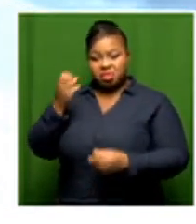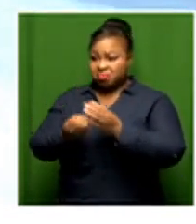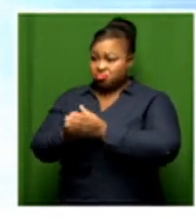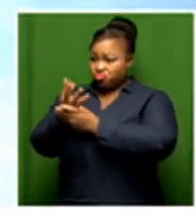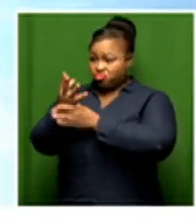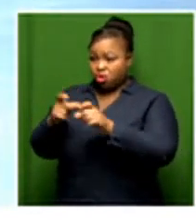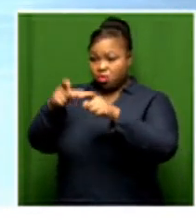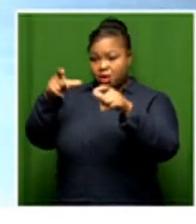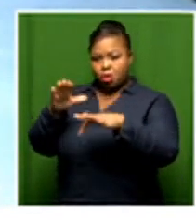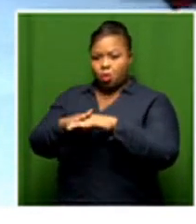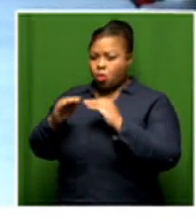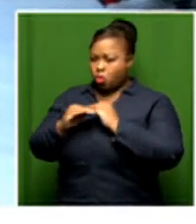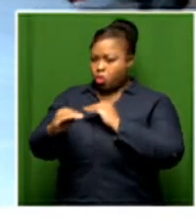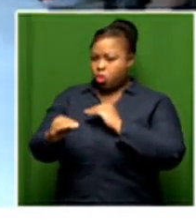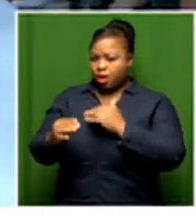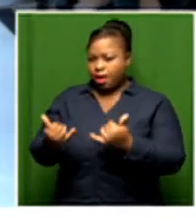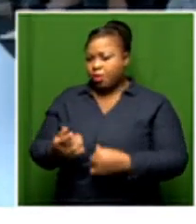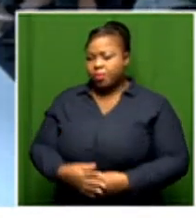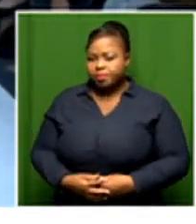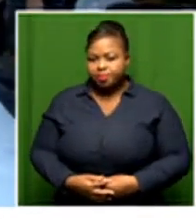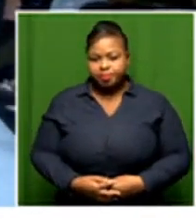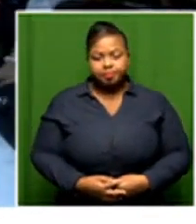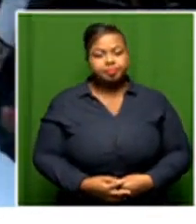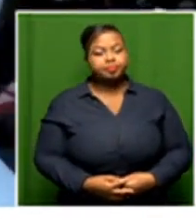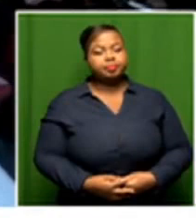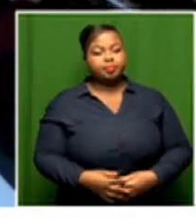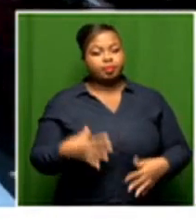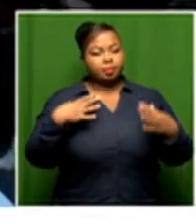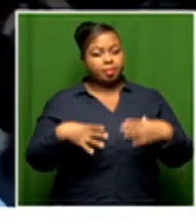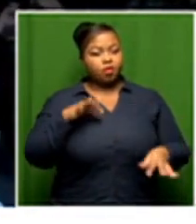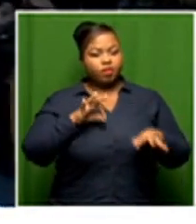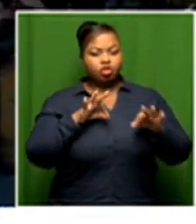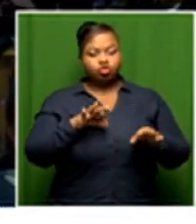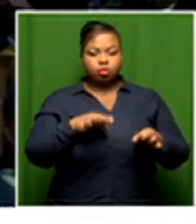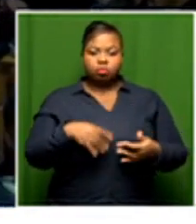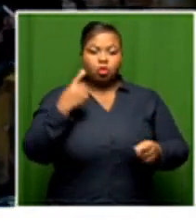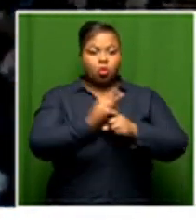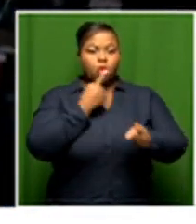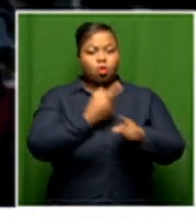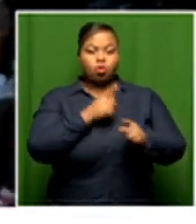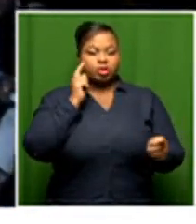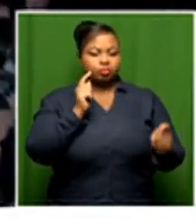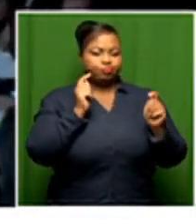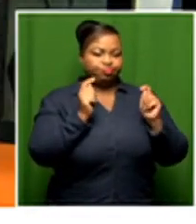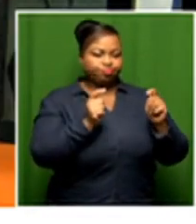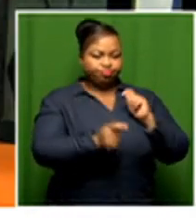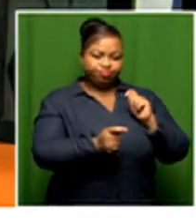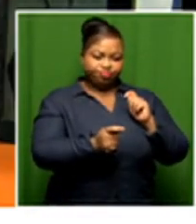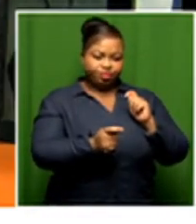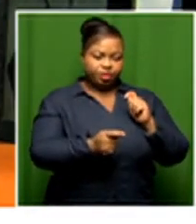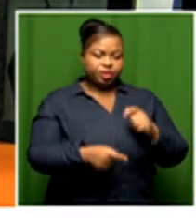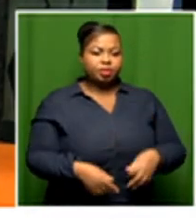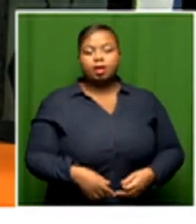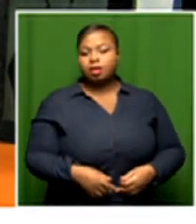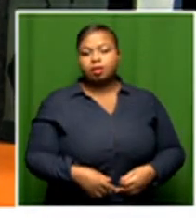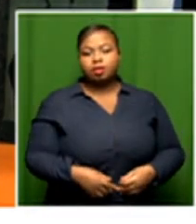or do you think it's pretty stagnant at the moment? Look, fashion is evolving all the time, and trends are evolving